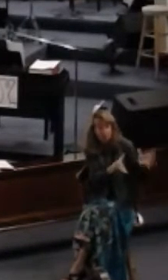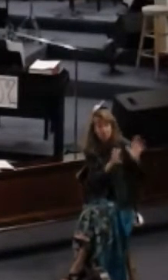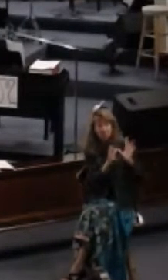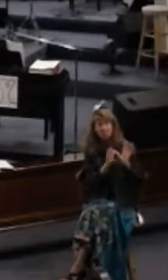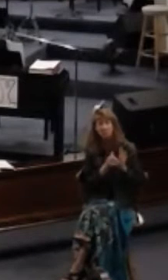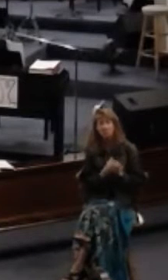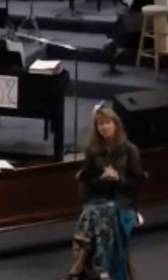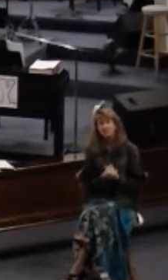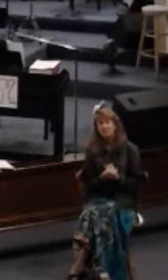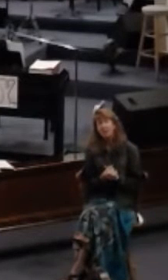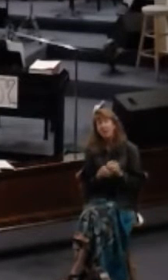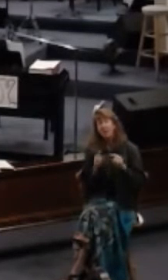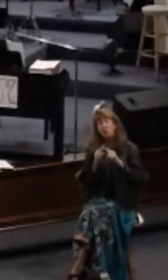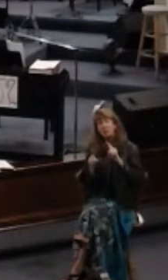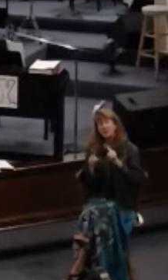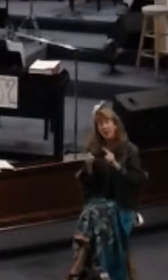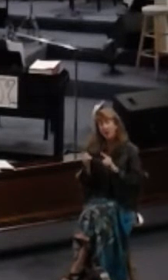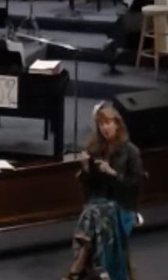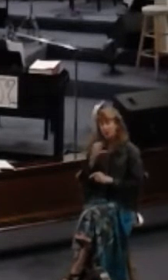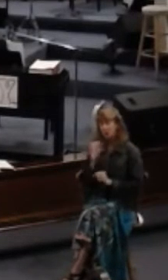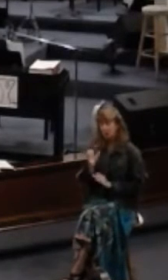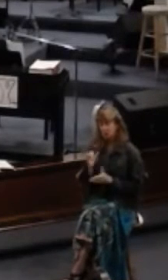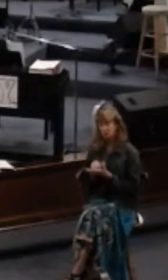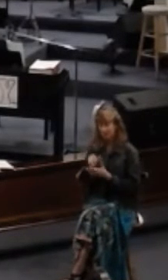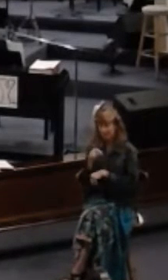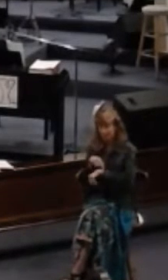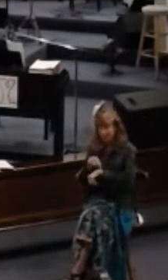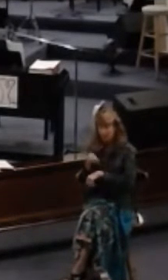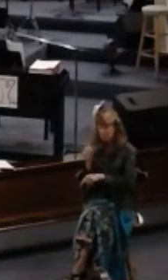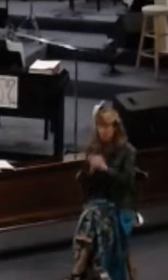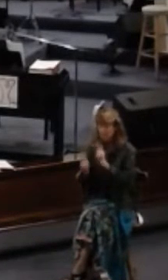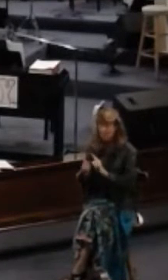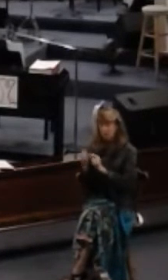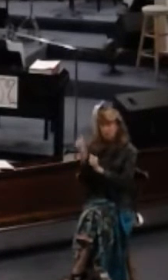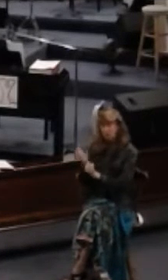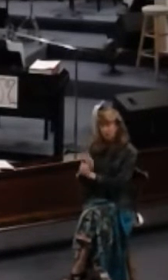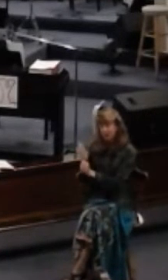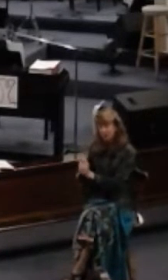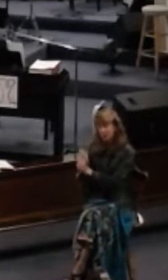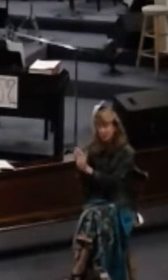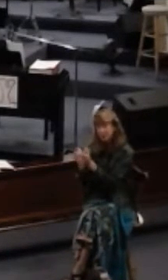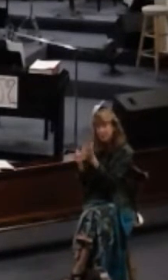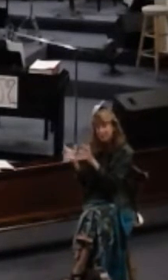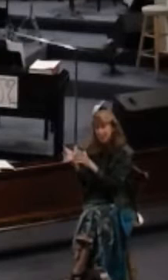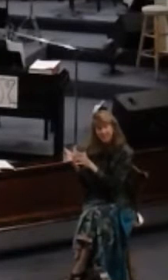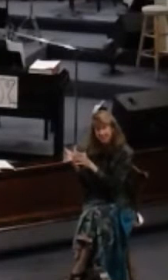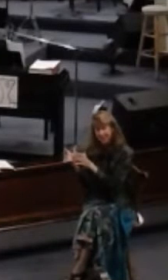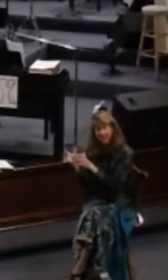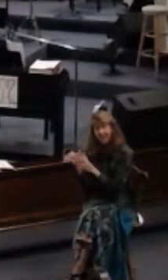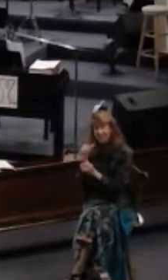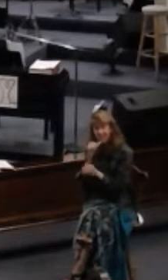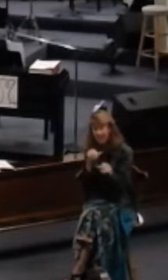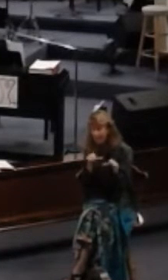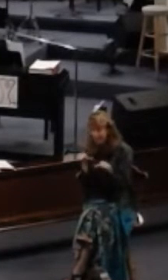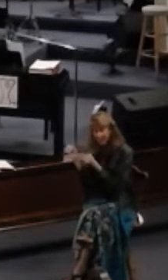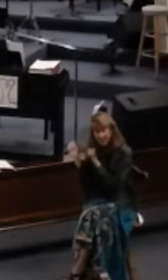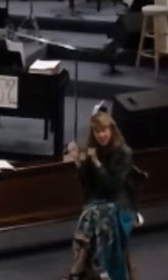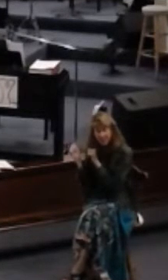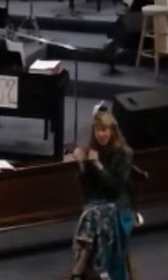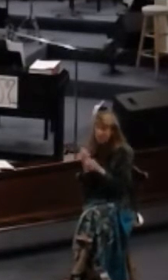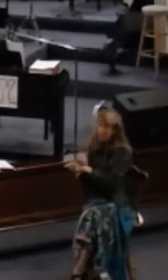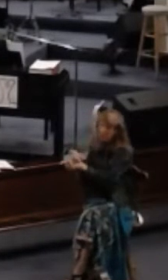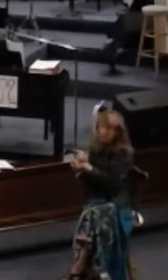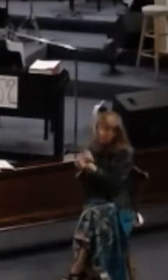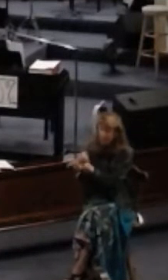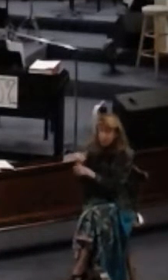unburied. But many of the Christians, those who were following Christ, didn't do that. I mean, they stayed and they took care of